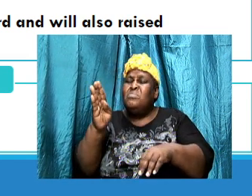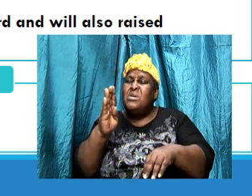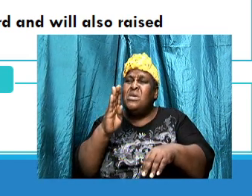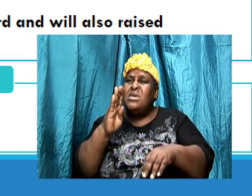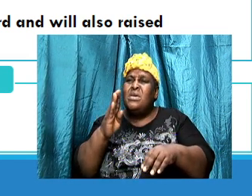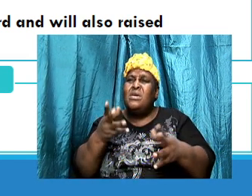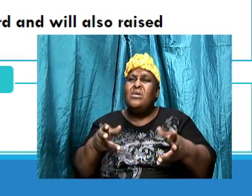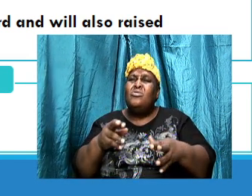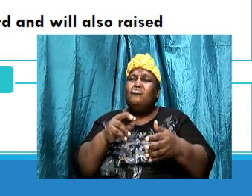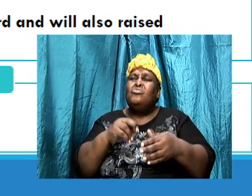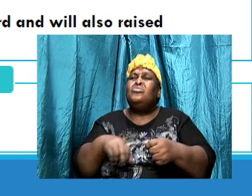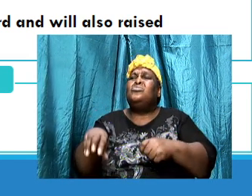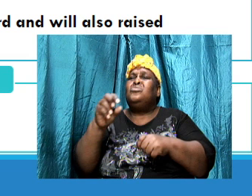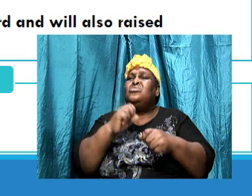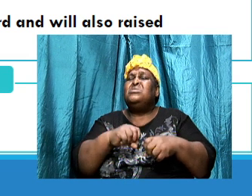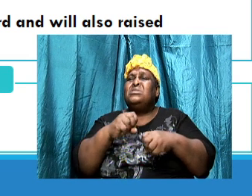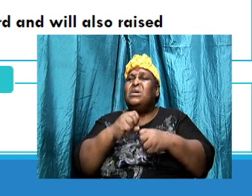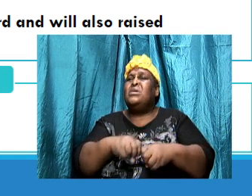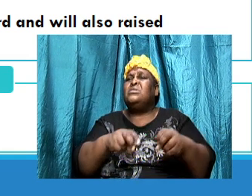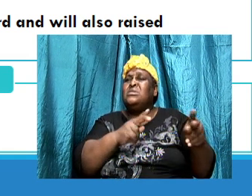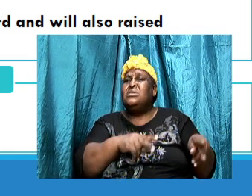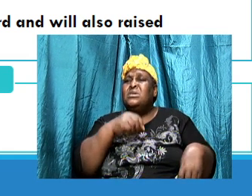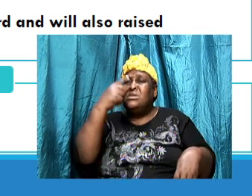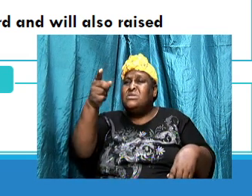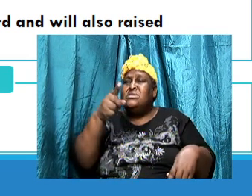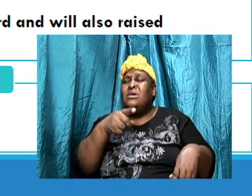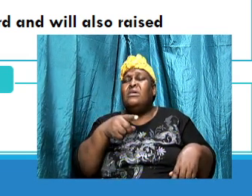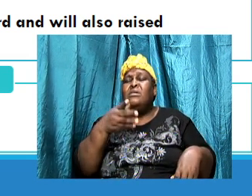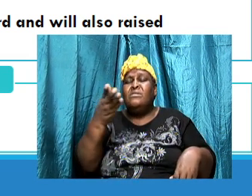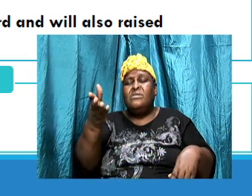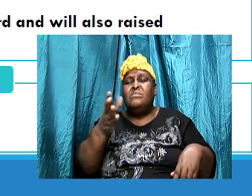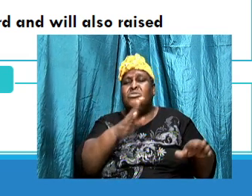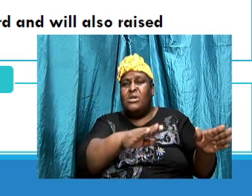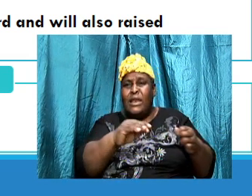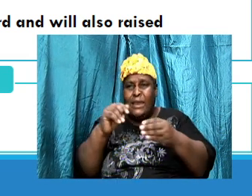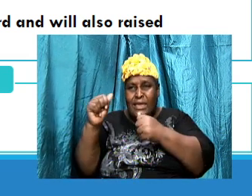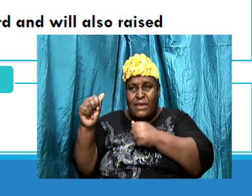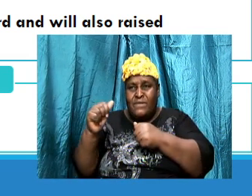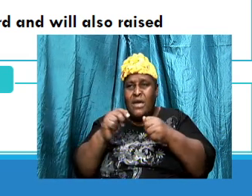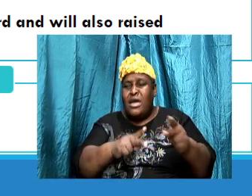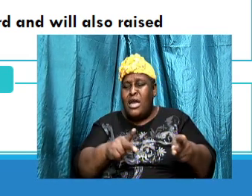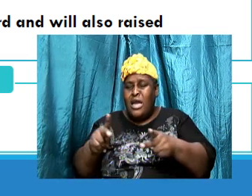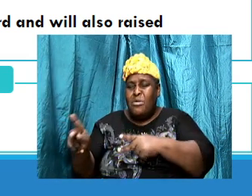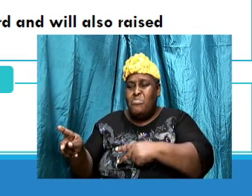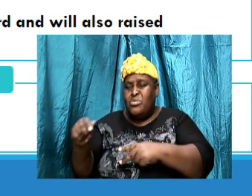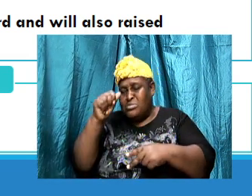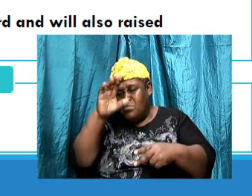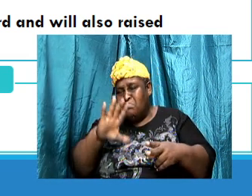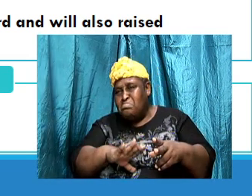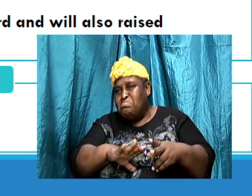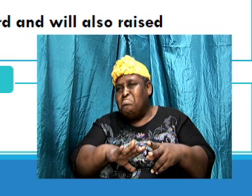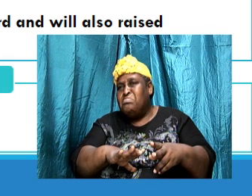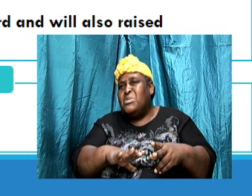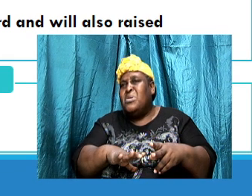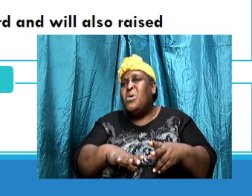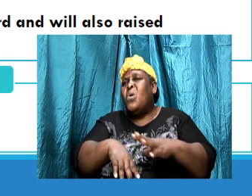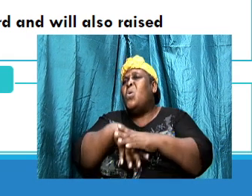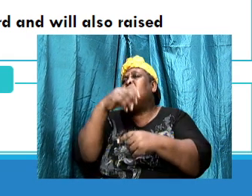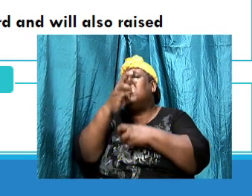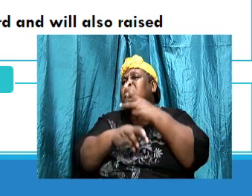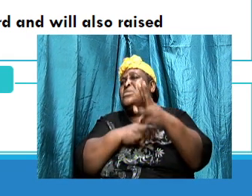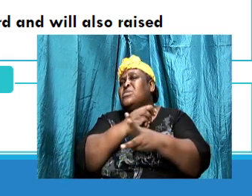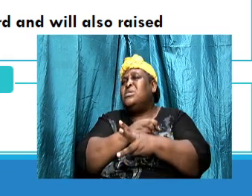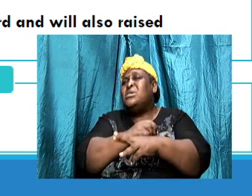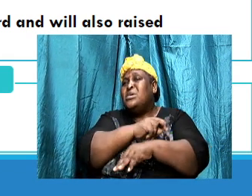reading them out of the church, you know, asking them to leave, and then putting them out there, so that natural covering that